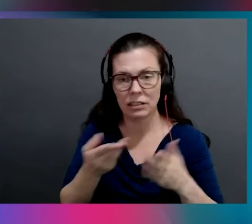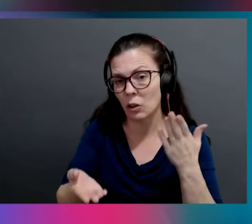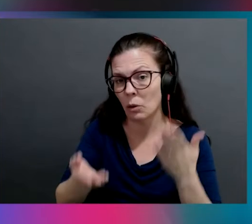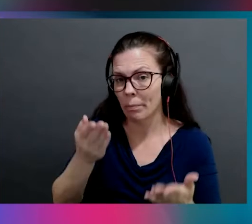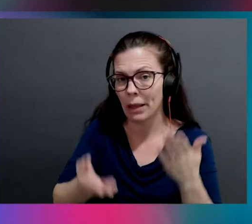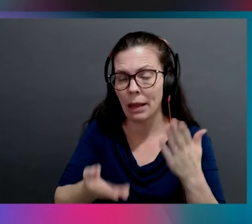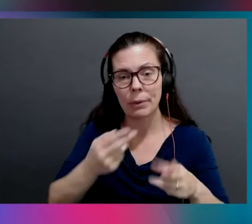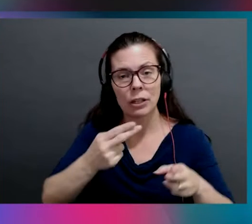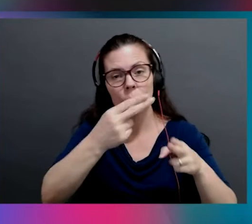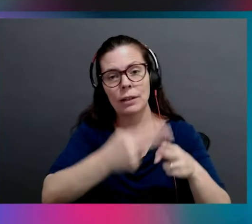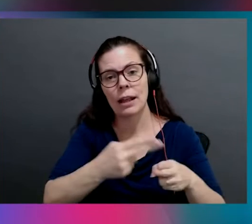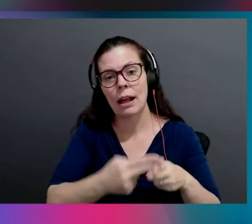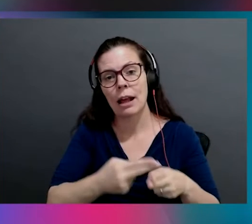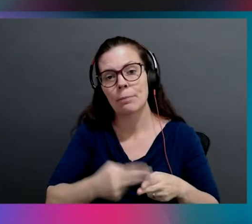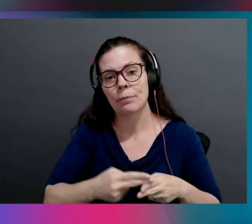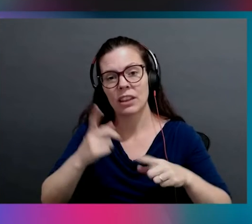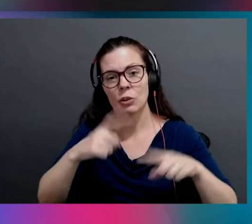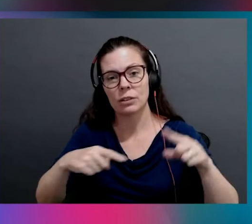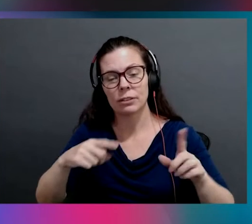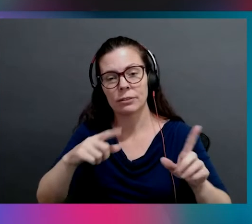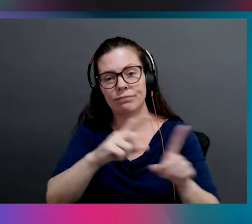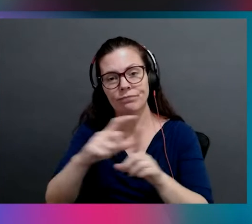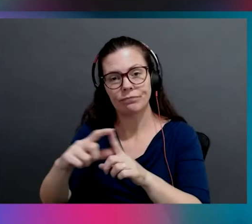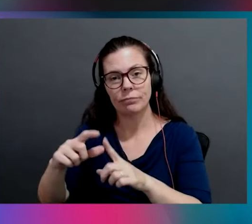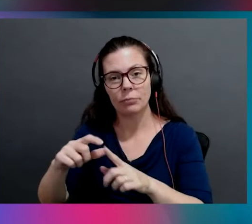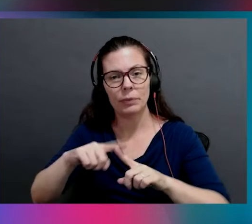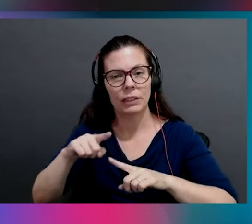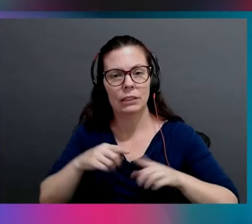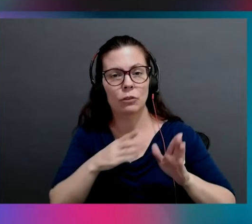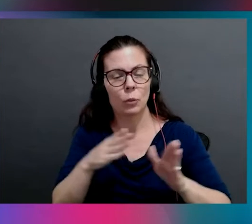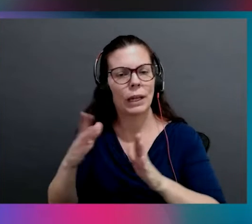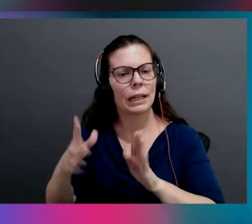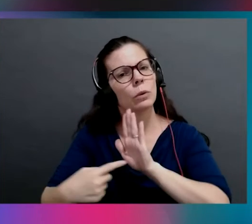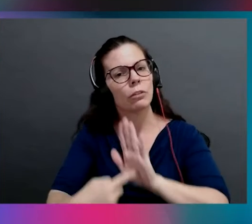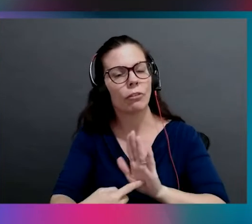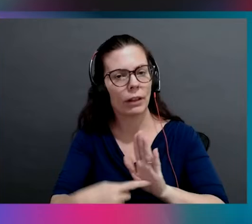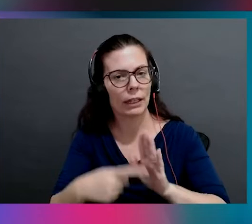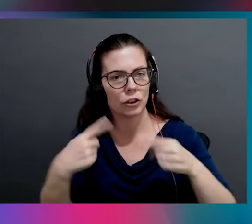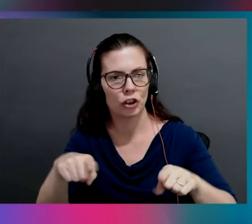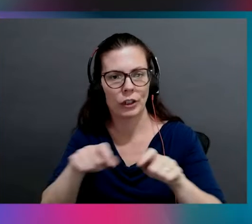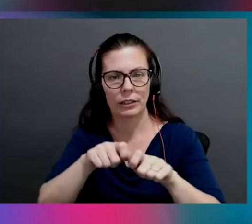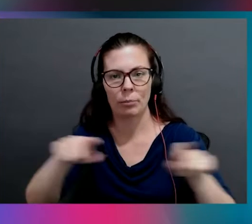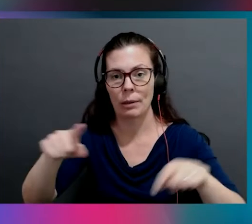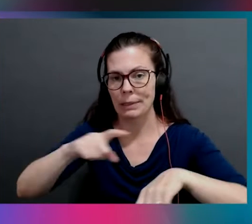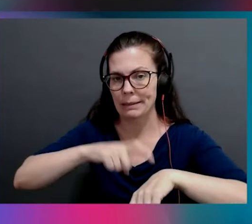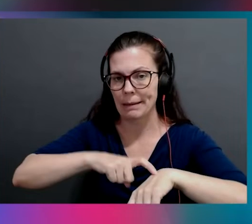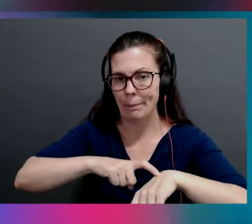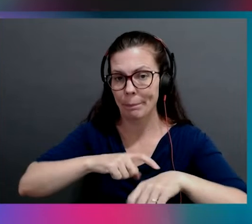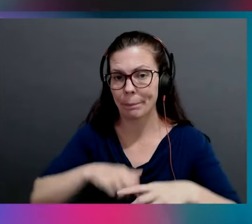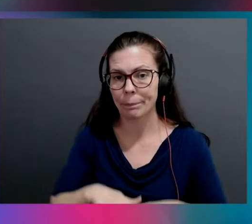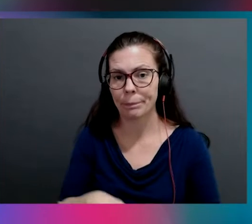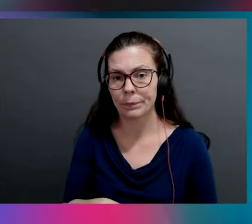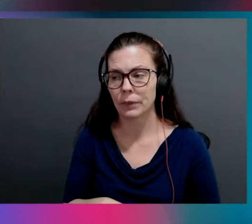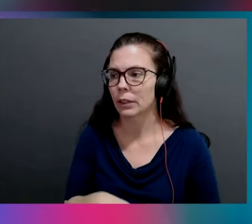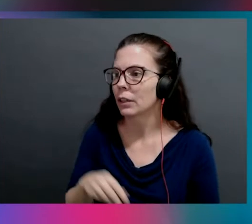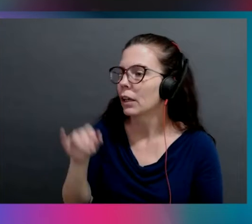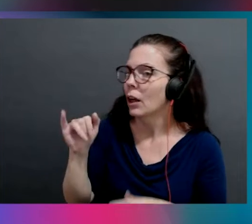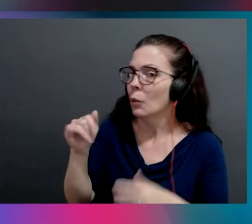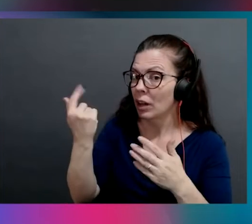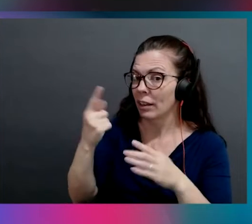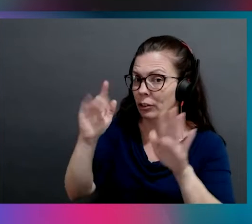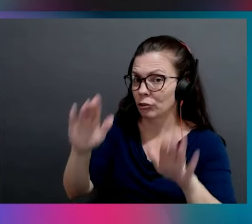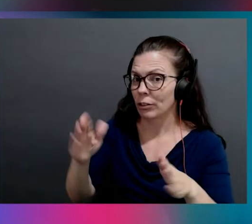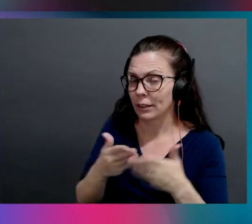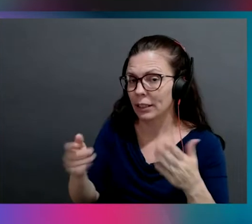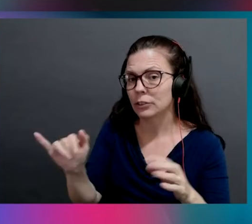name your variables in a different way, and this all will get reflected during the deployment time. Yeah. And what's great with doing with